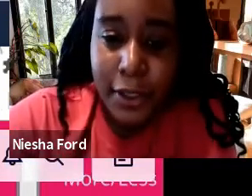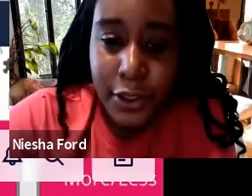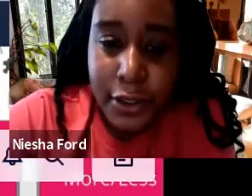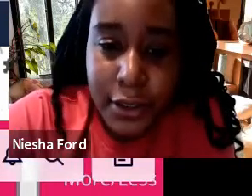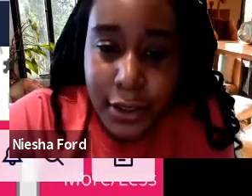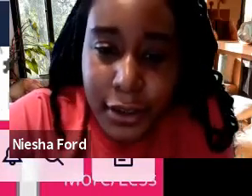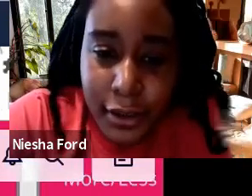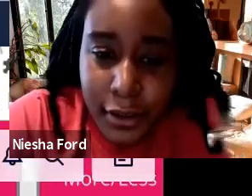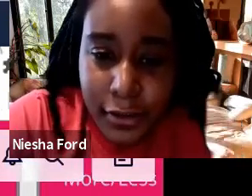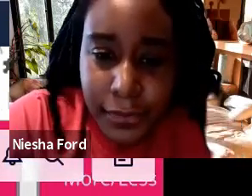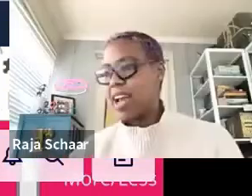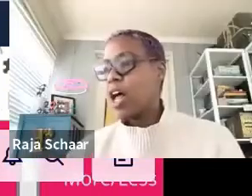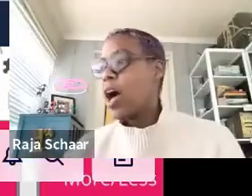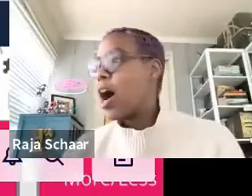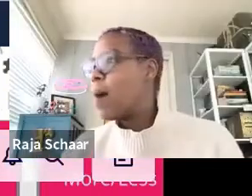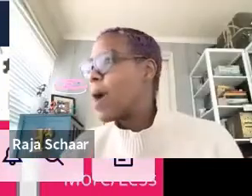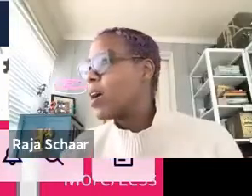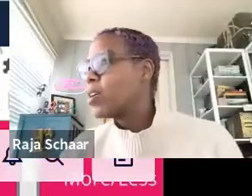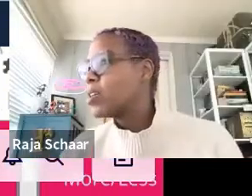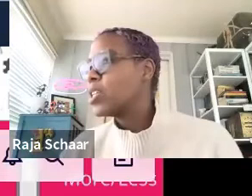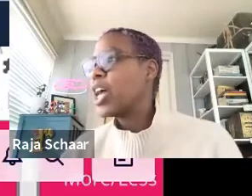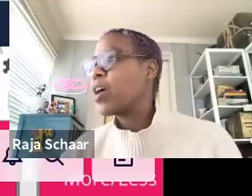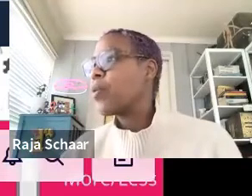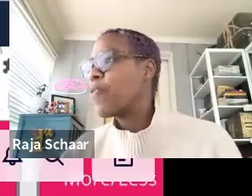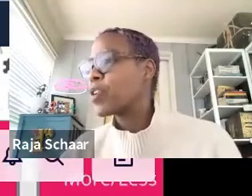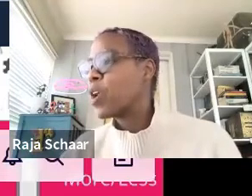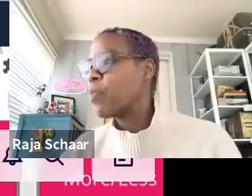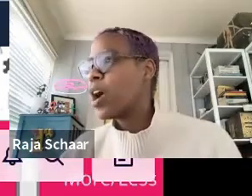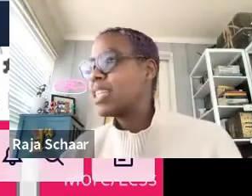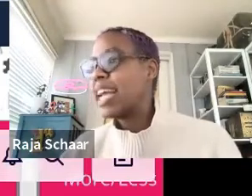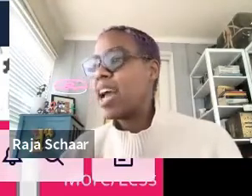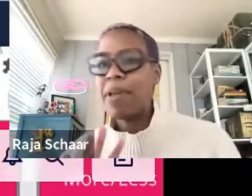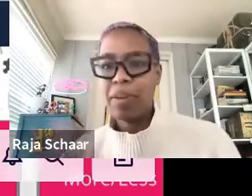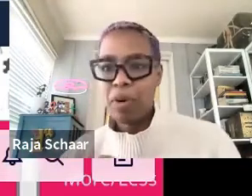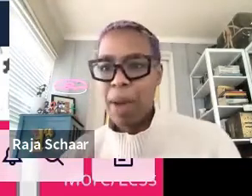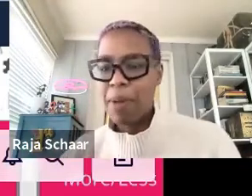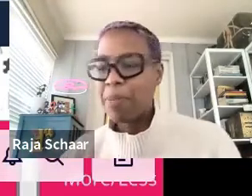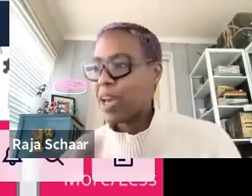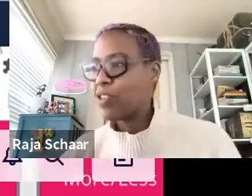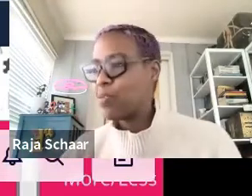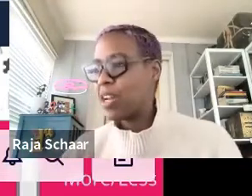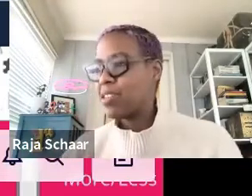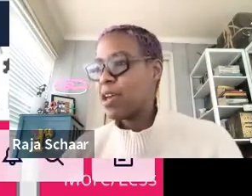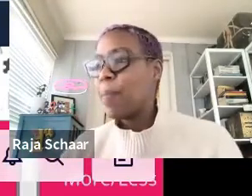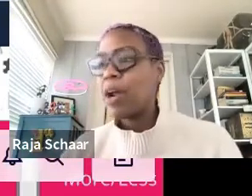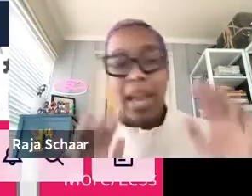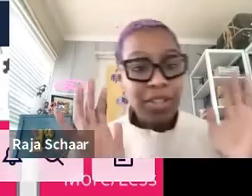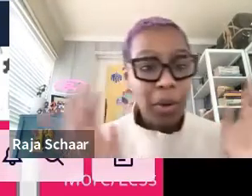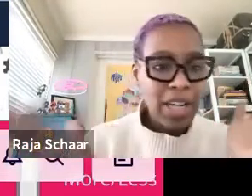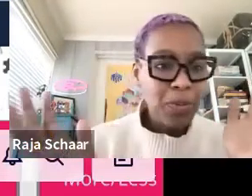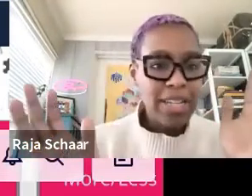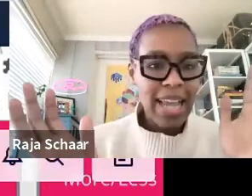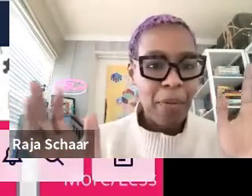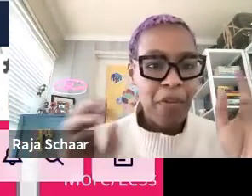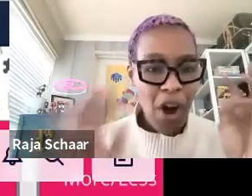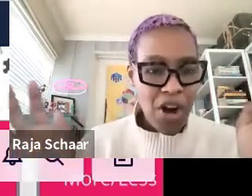physiological measures. All right. Let's take, if there's one more, I'll take it, and then we'll wrap up because we have 2 minutes. But okay, so I